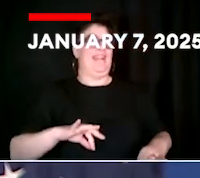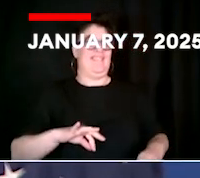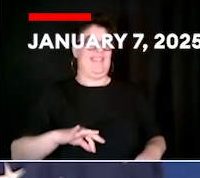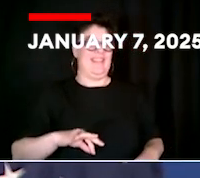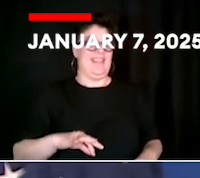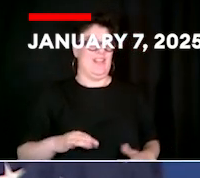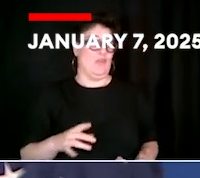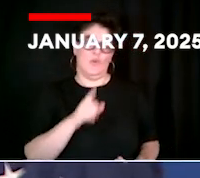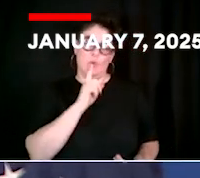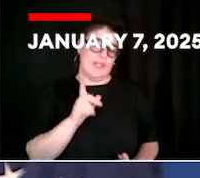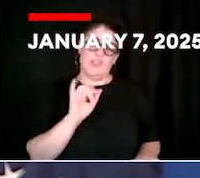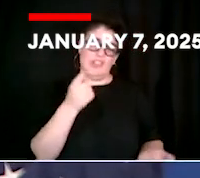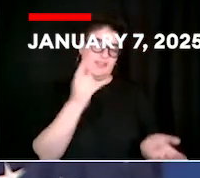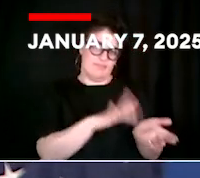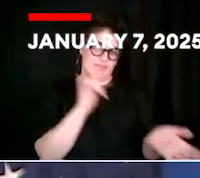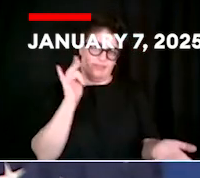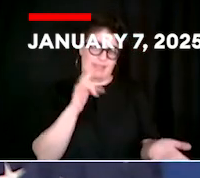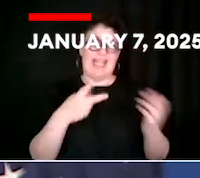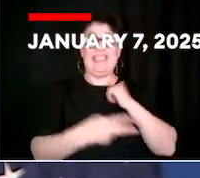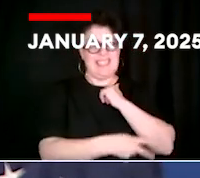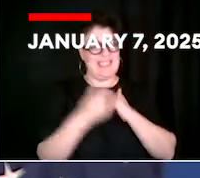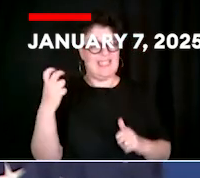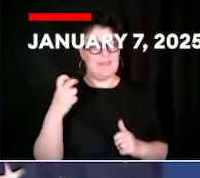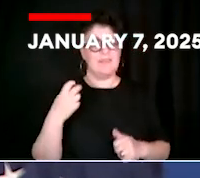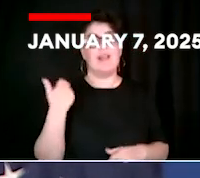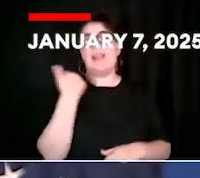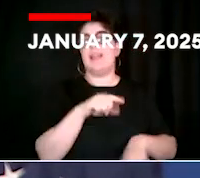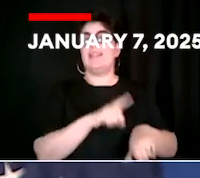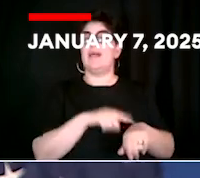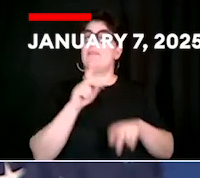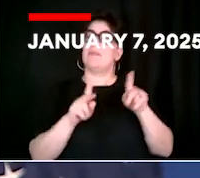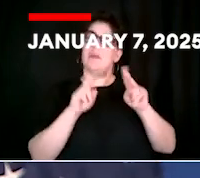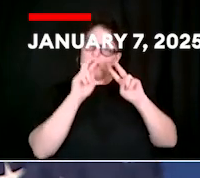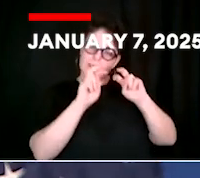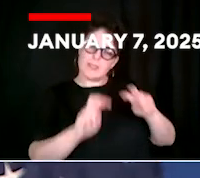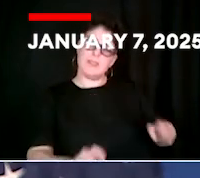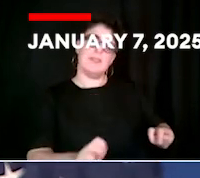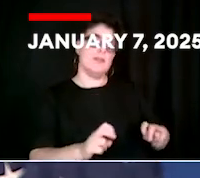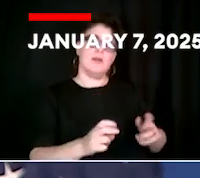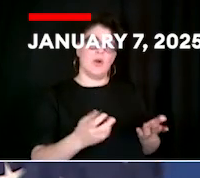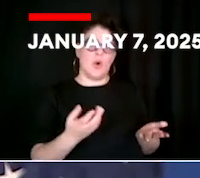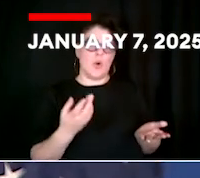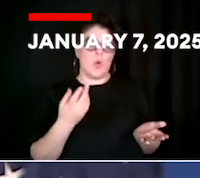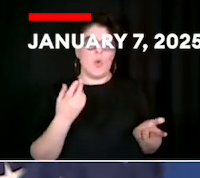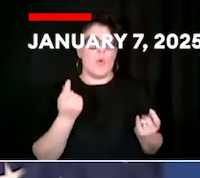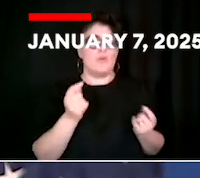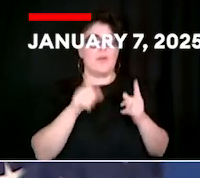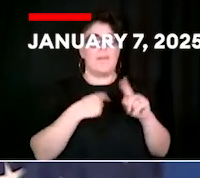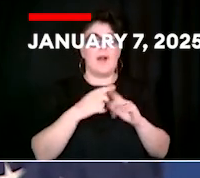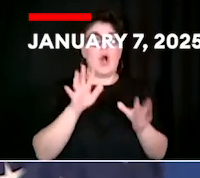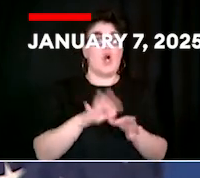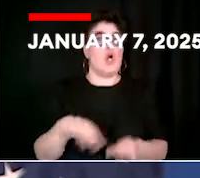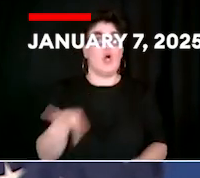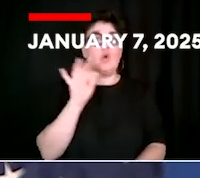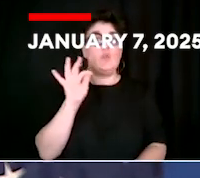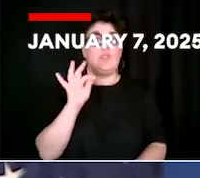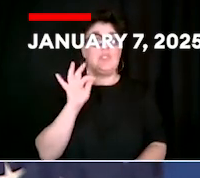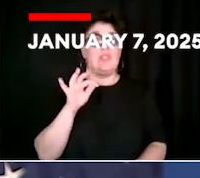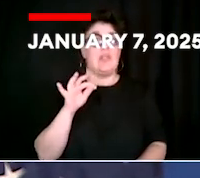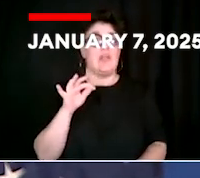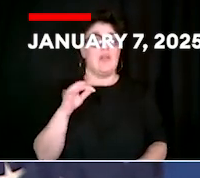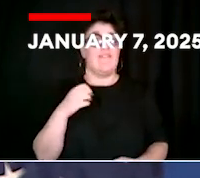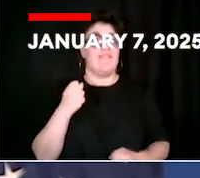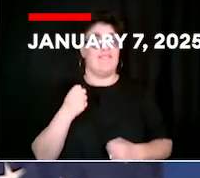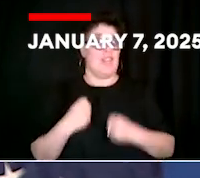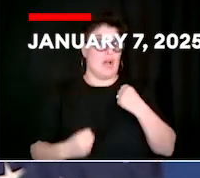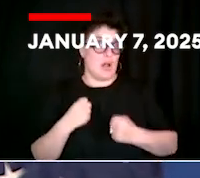why when people looked and examined what we were doing about ghost vehicles, people didn't know the connectivity. Not only were these guys